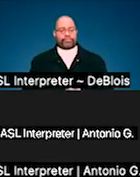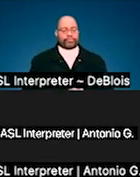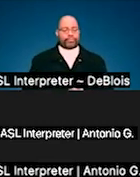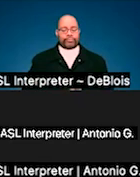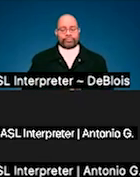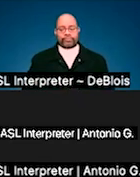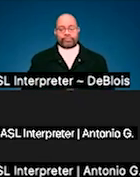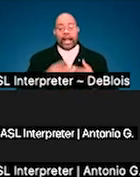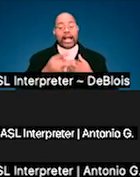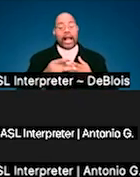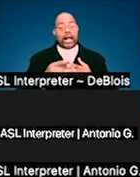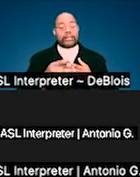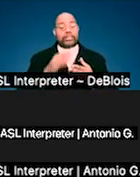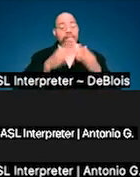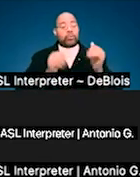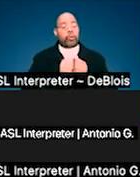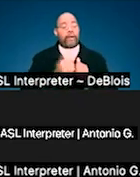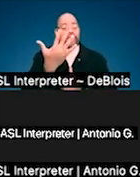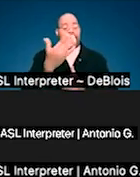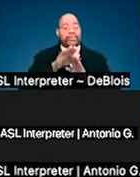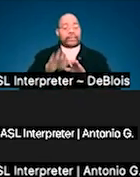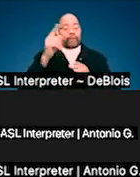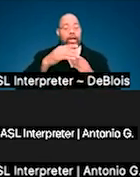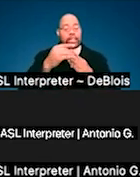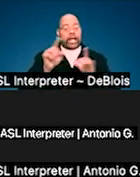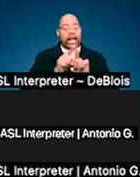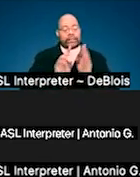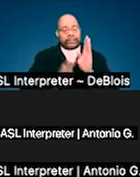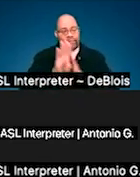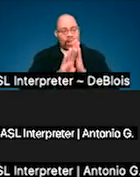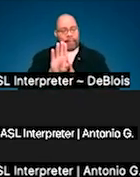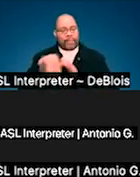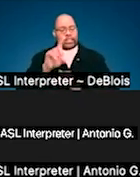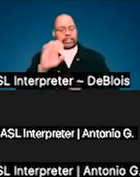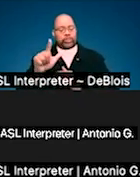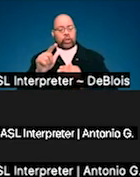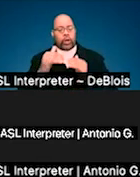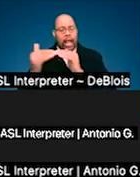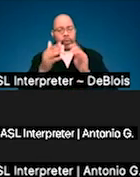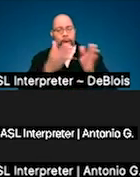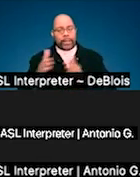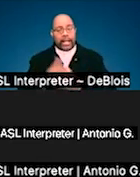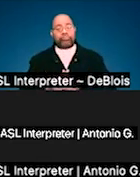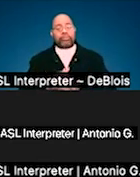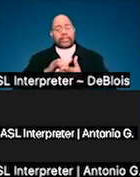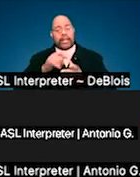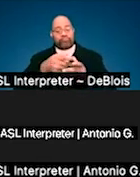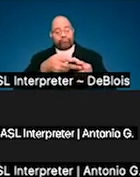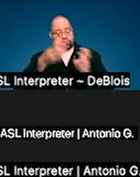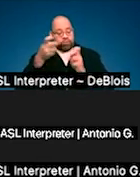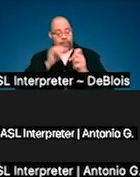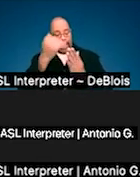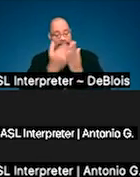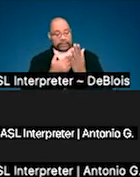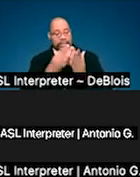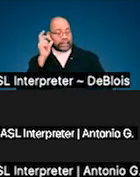So the guidance concludes with 5 key steps for leaders as they are developing their digital equity plans, which were derived from these listening